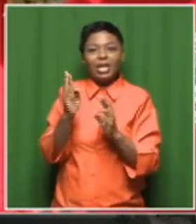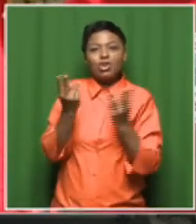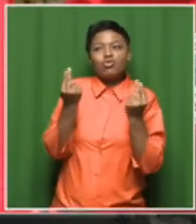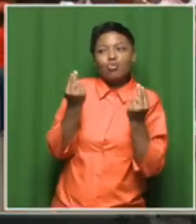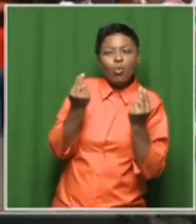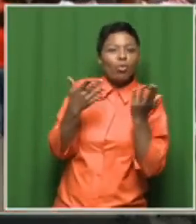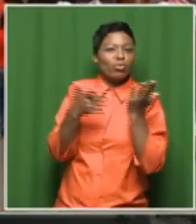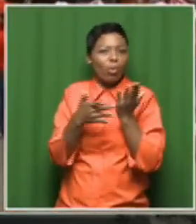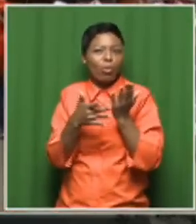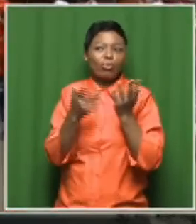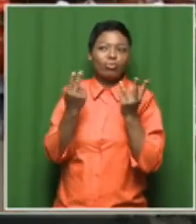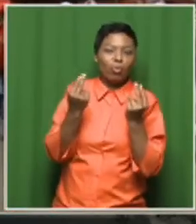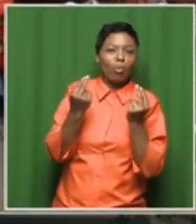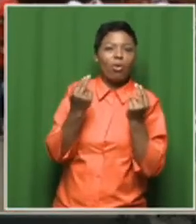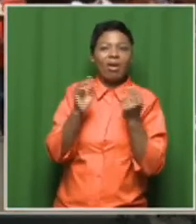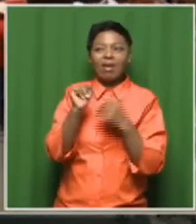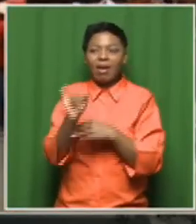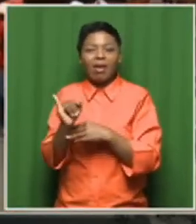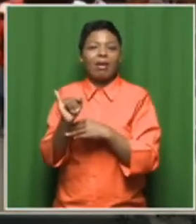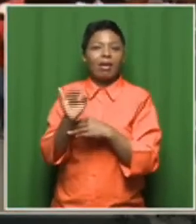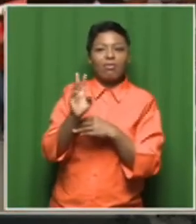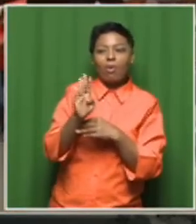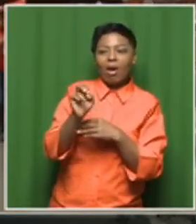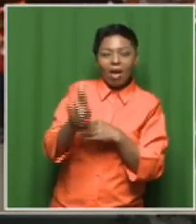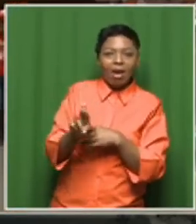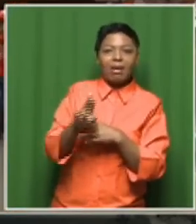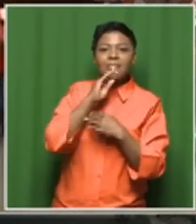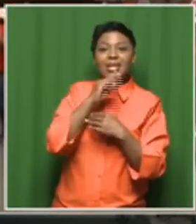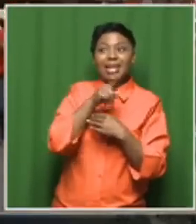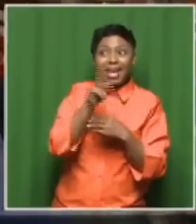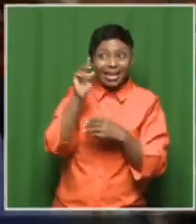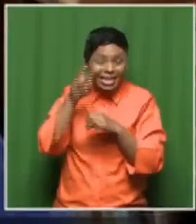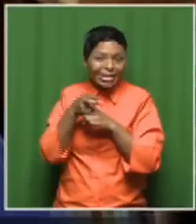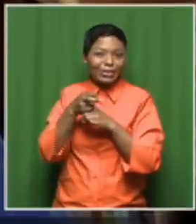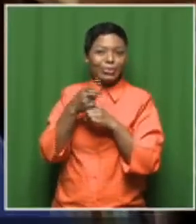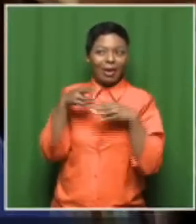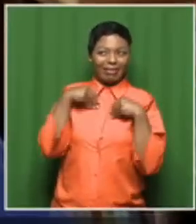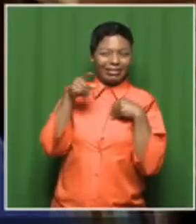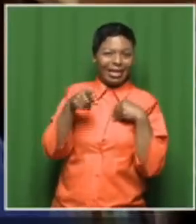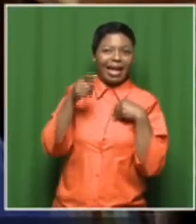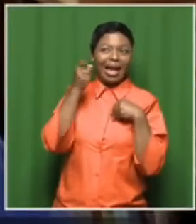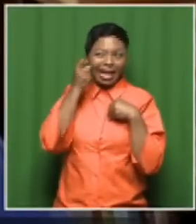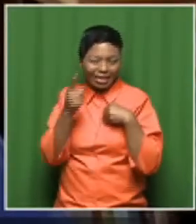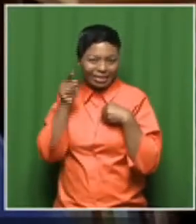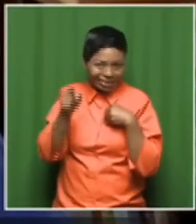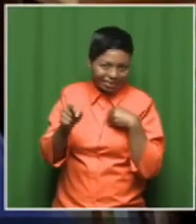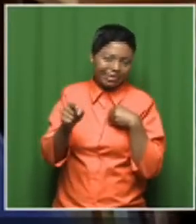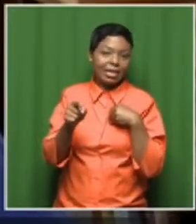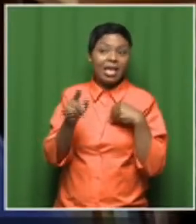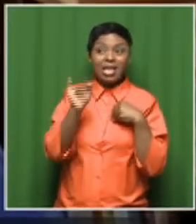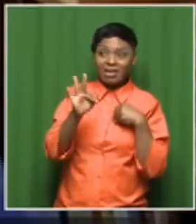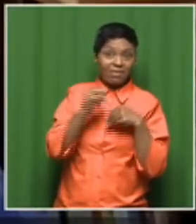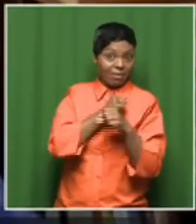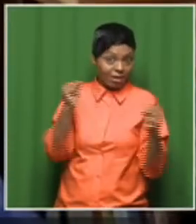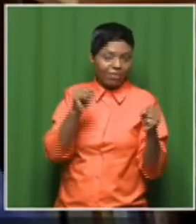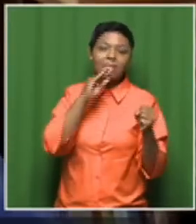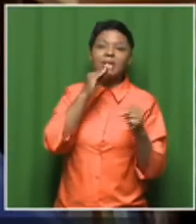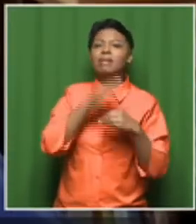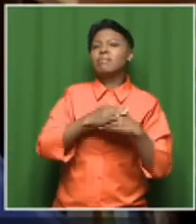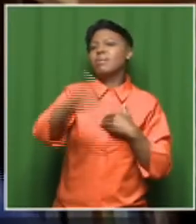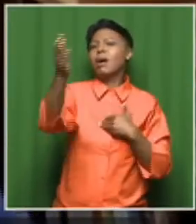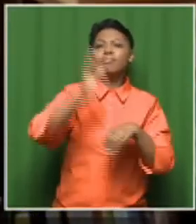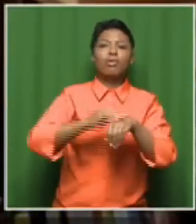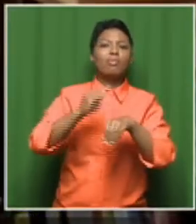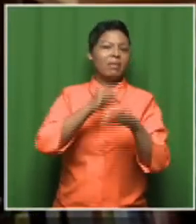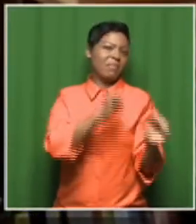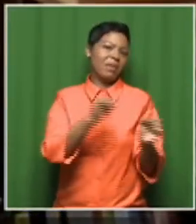They should do. If they don't, I think we've a problem for all of humanity. You know, the biggest problem is, and I mean, you've raised so many different issues there,